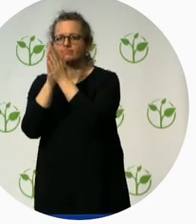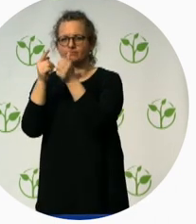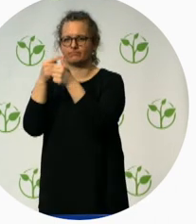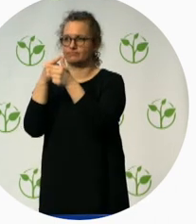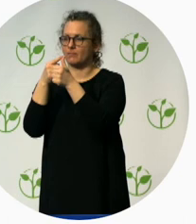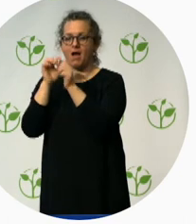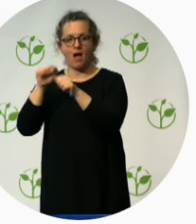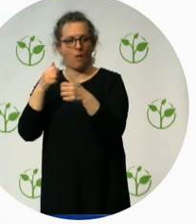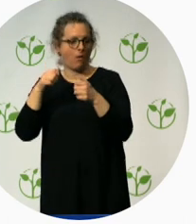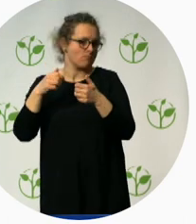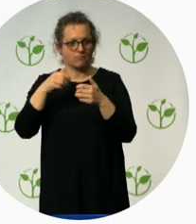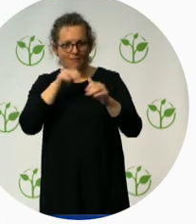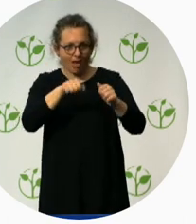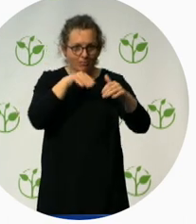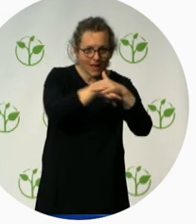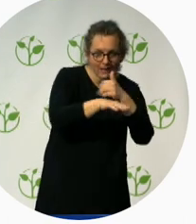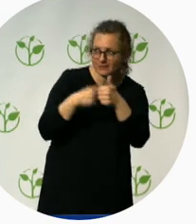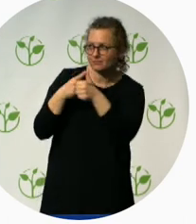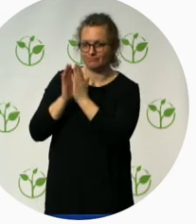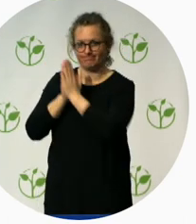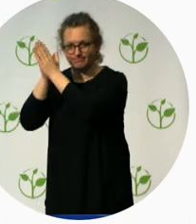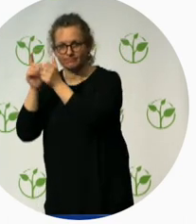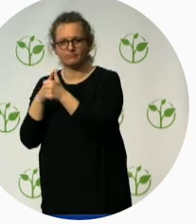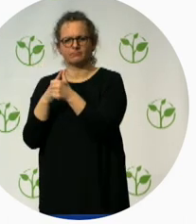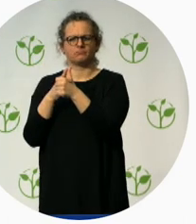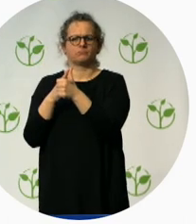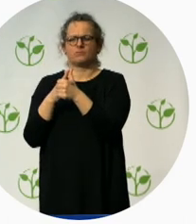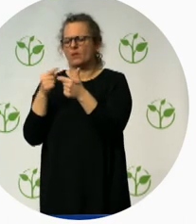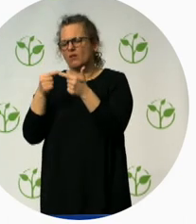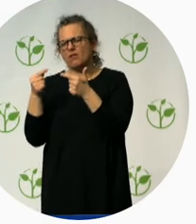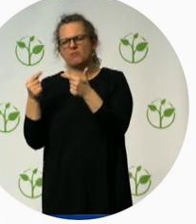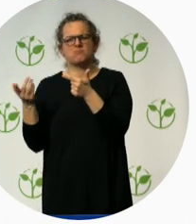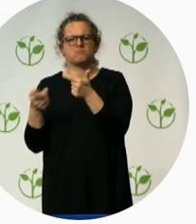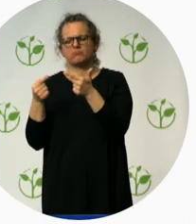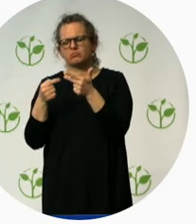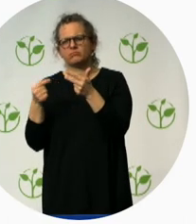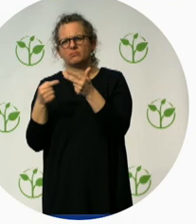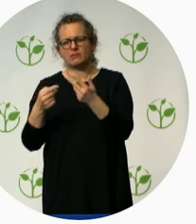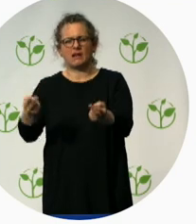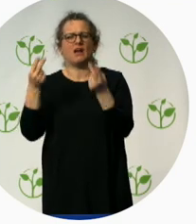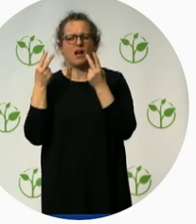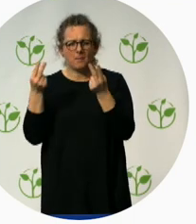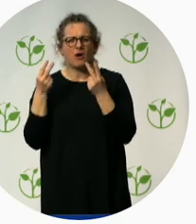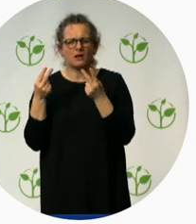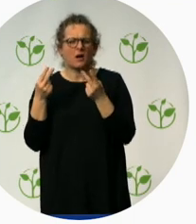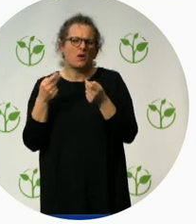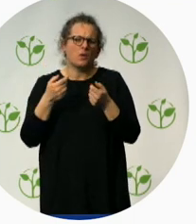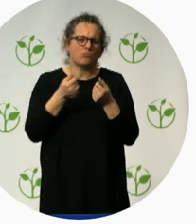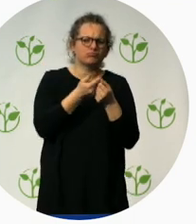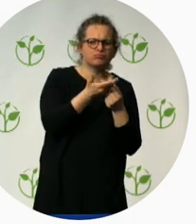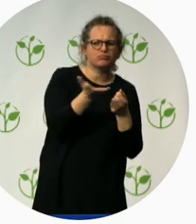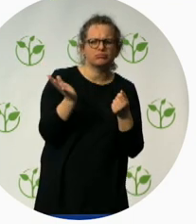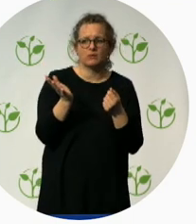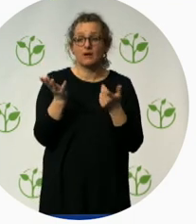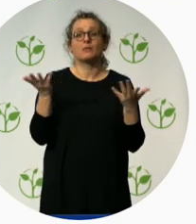important factor that you also, Bob, you summarized it, was the involvement of various stakeholders. Stakeholders must be part of the